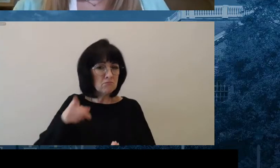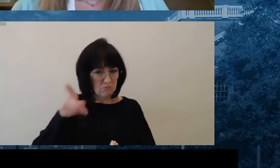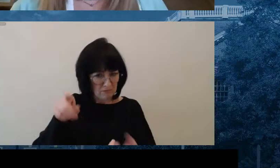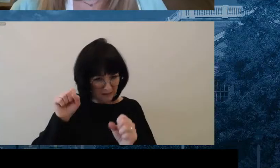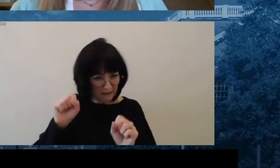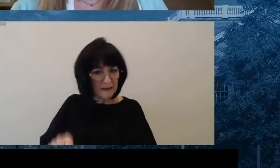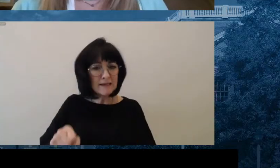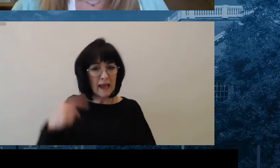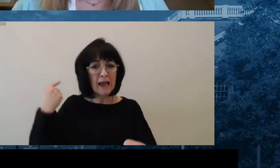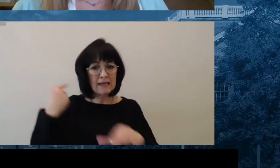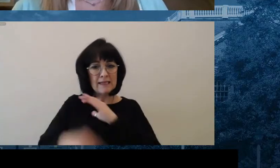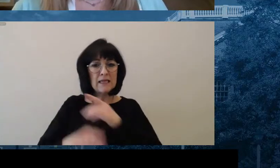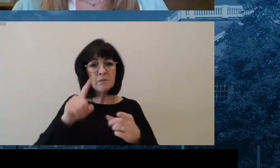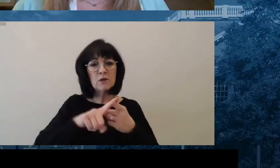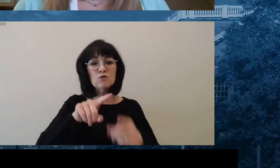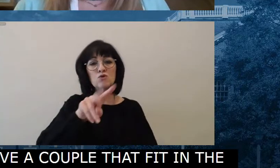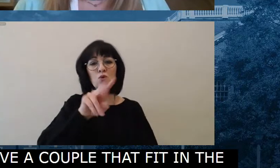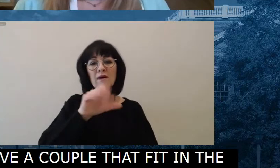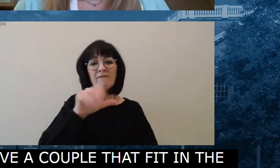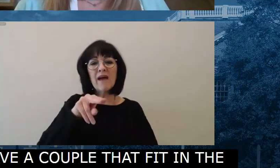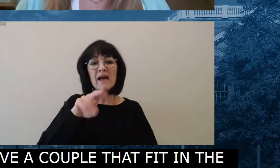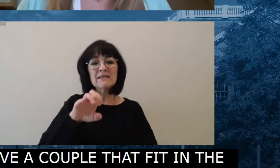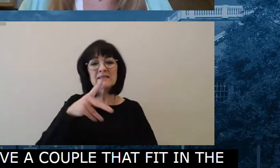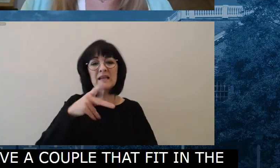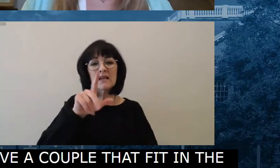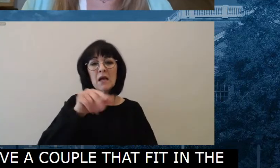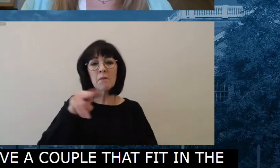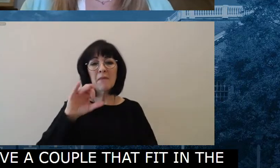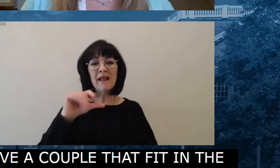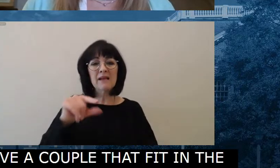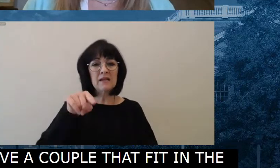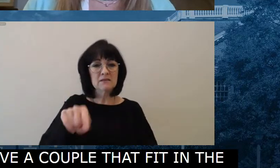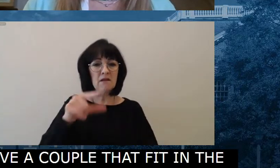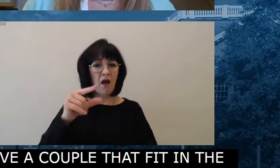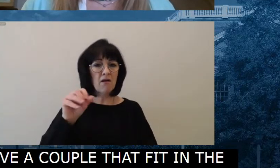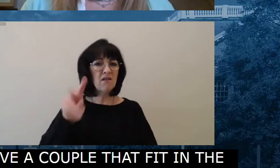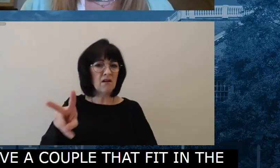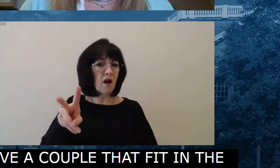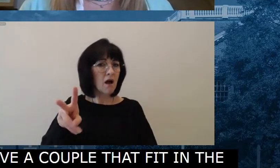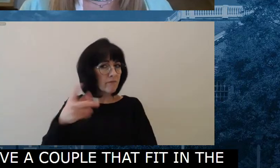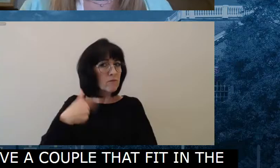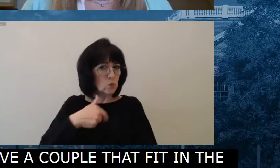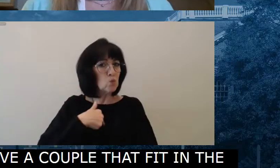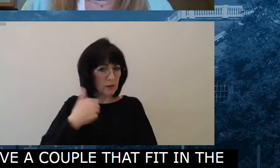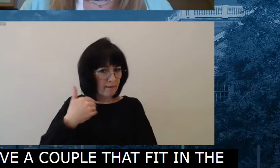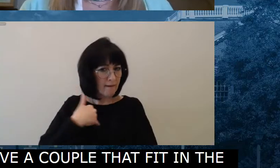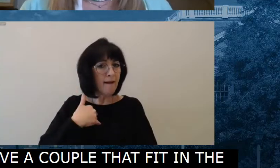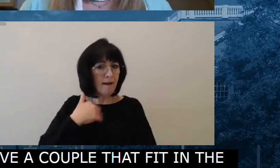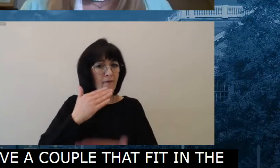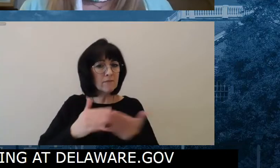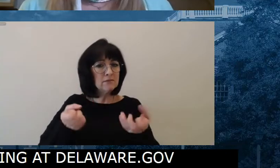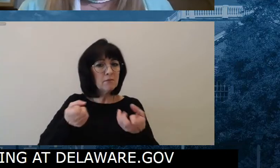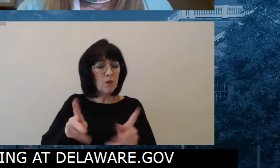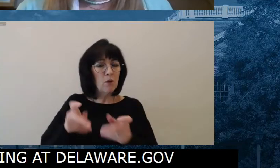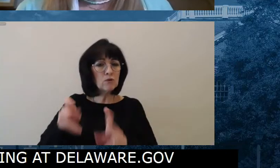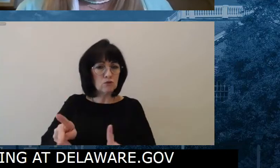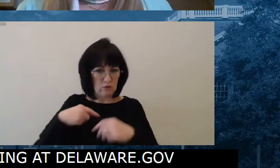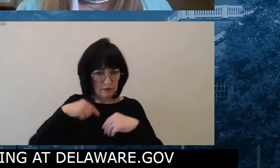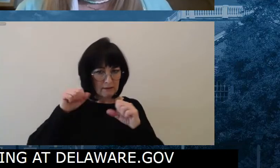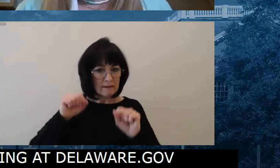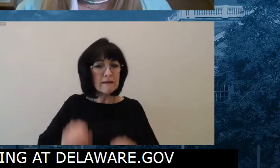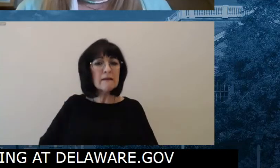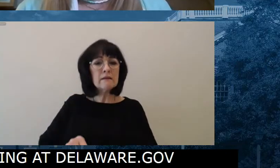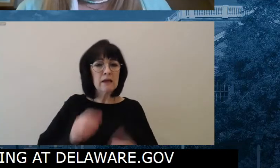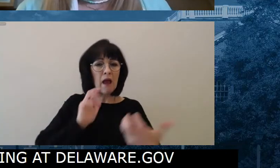please email vaccineplanning@delaware.gov, because we are getting invitation opportunities out to any size business